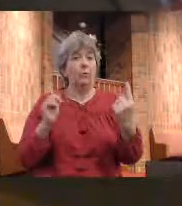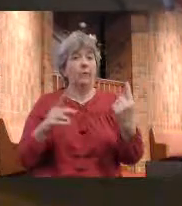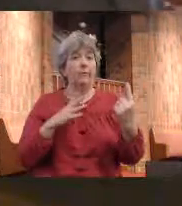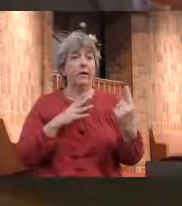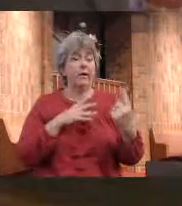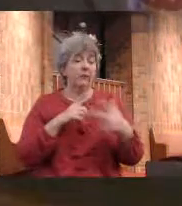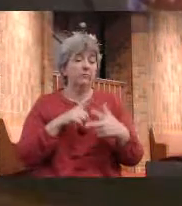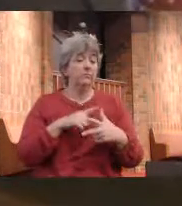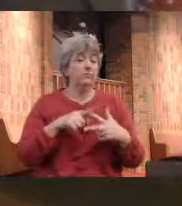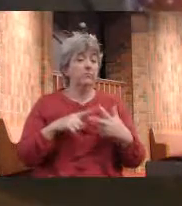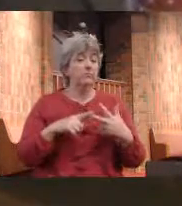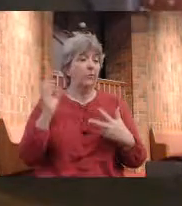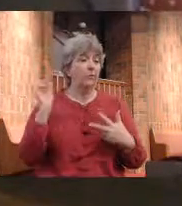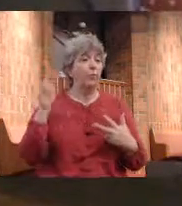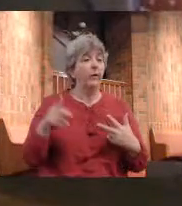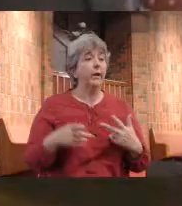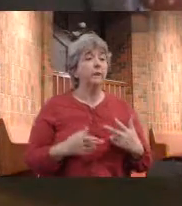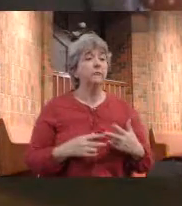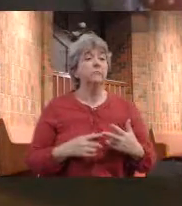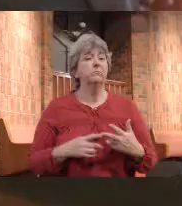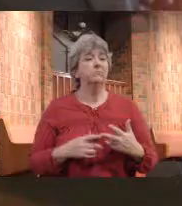I get all that.